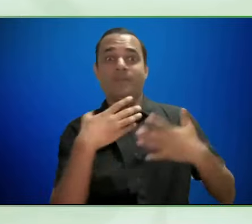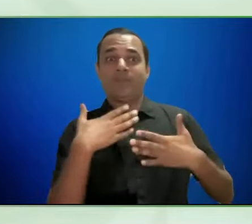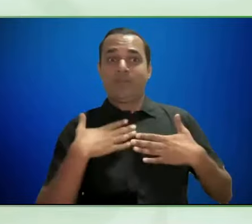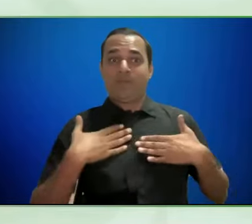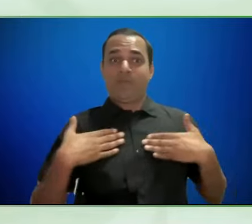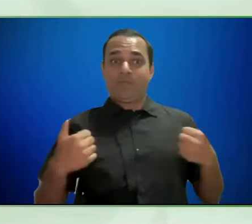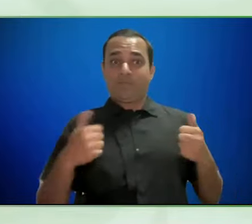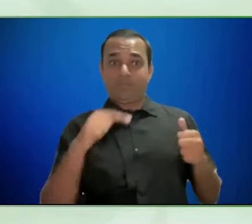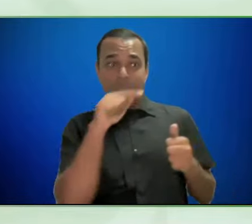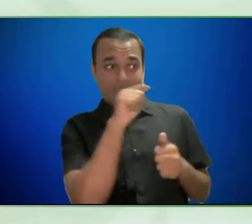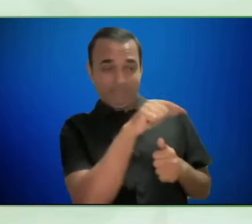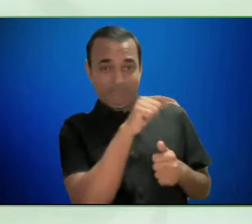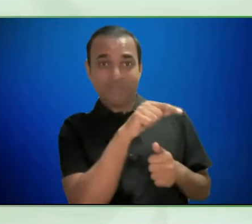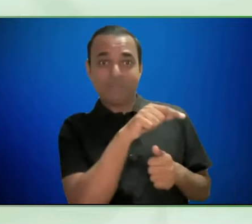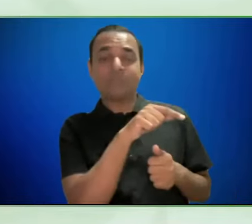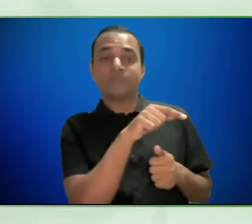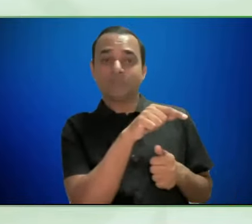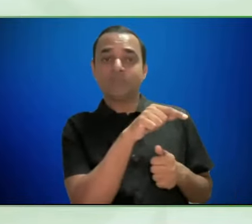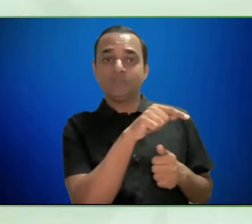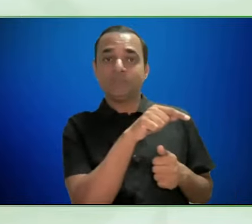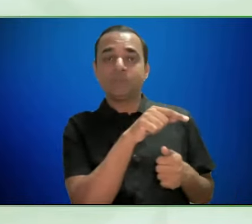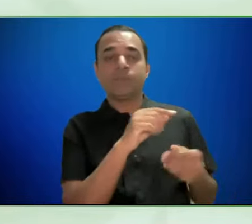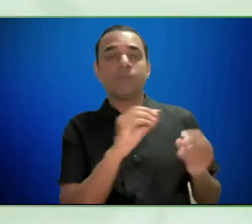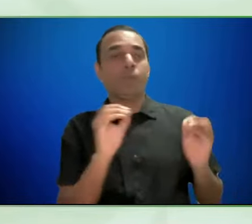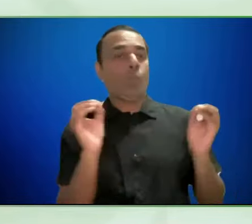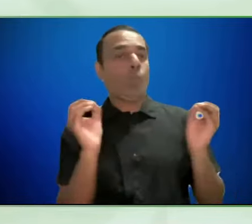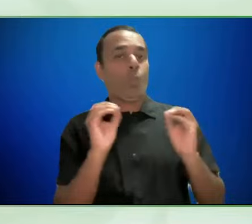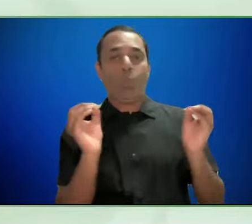a personal budget, so we had